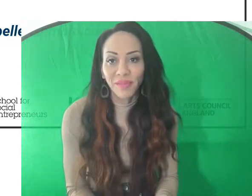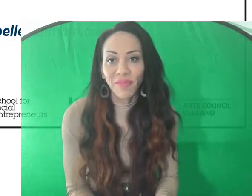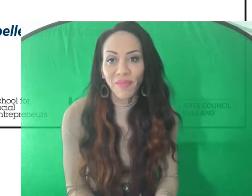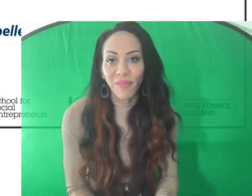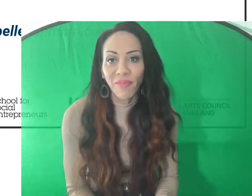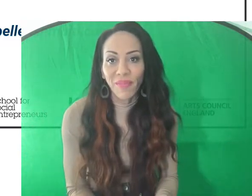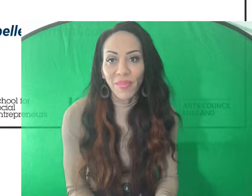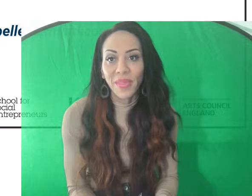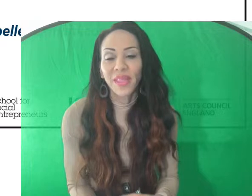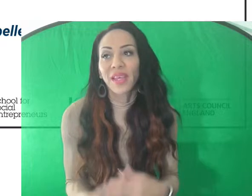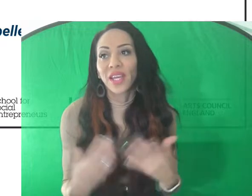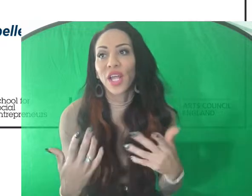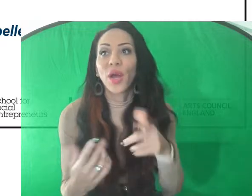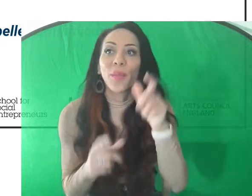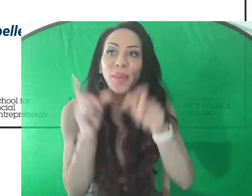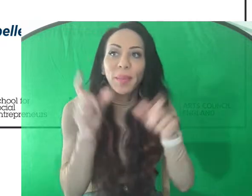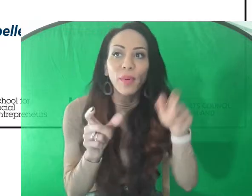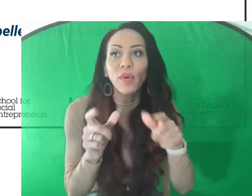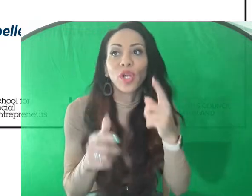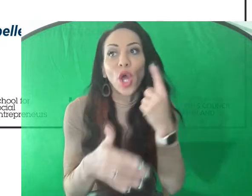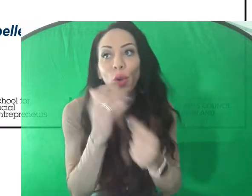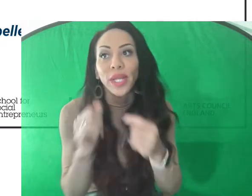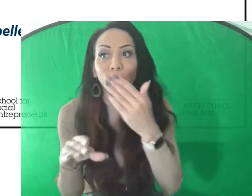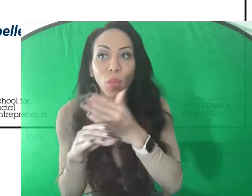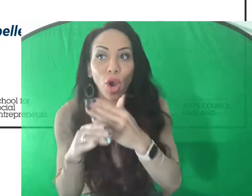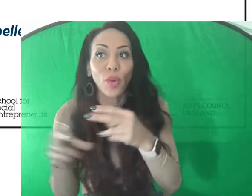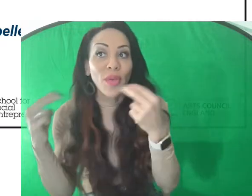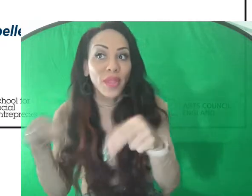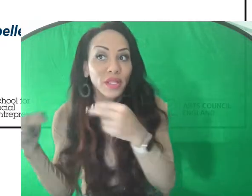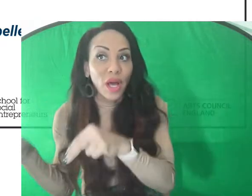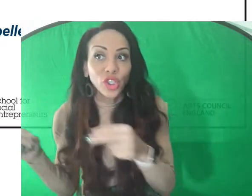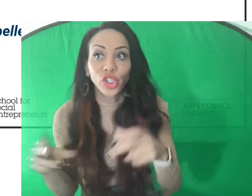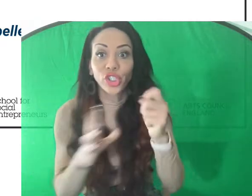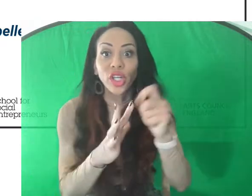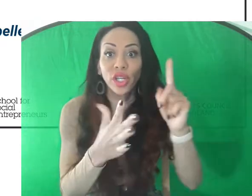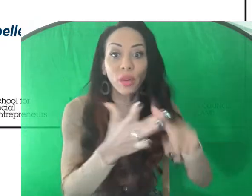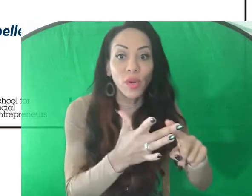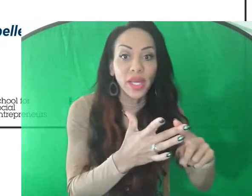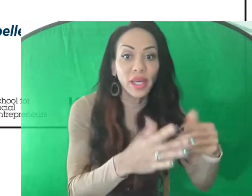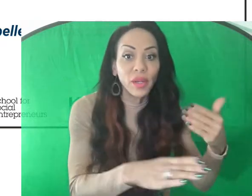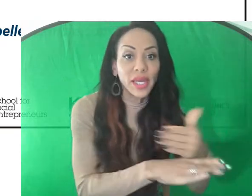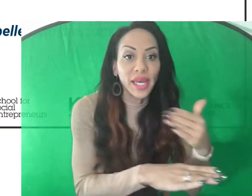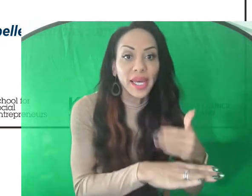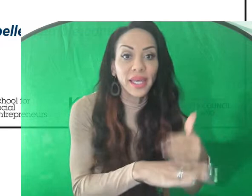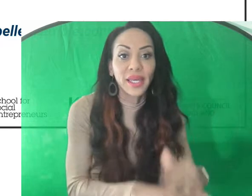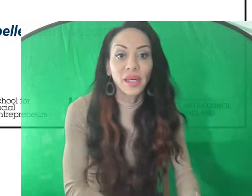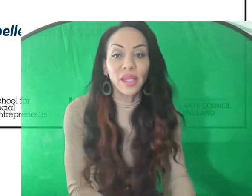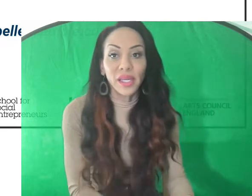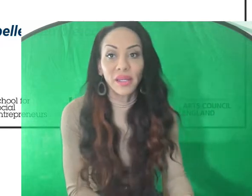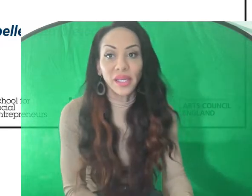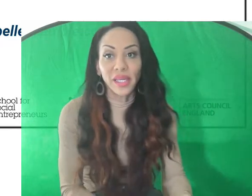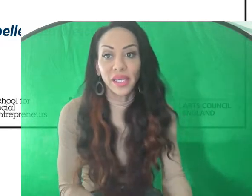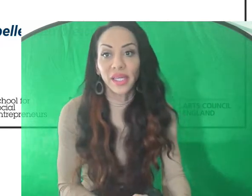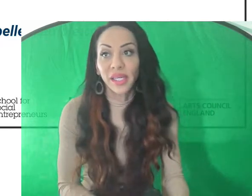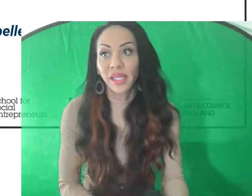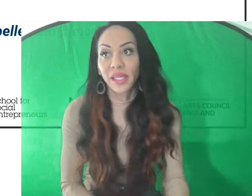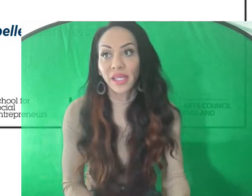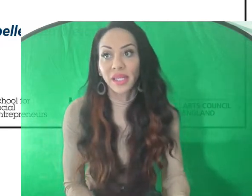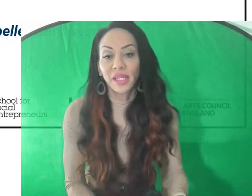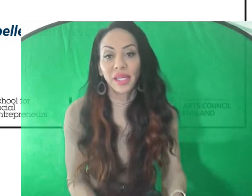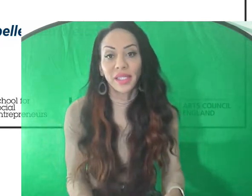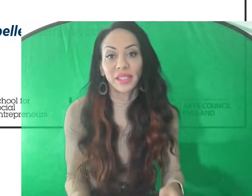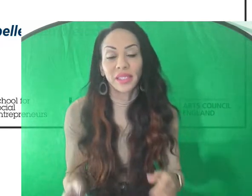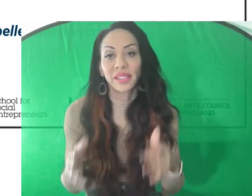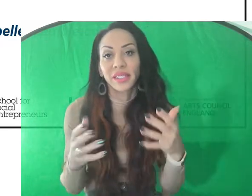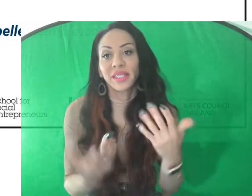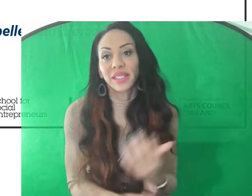dance or the PE, and we want to work with the computing, and get those to talk to each other. We find that becomes much more challenging.